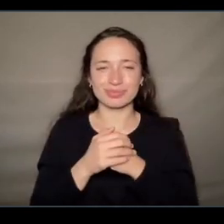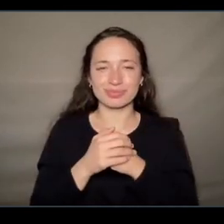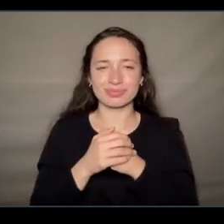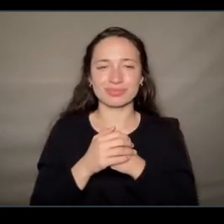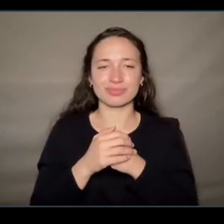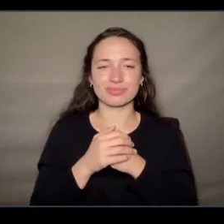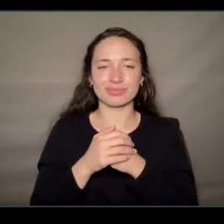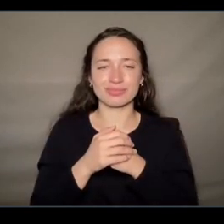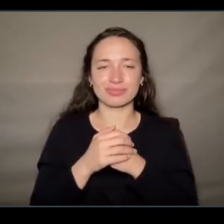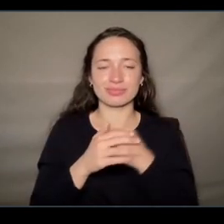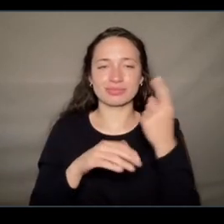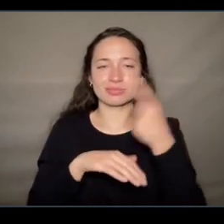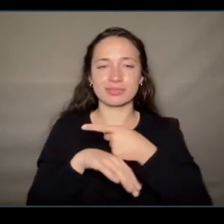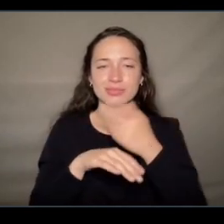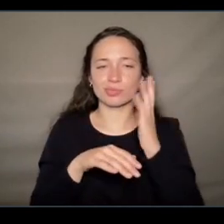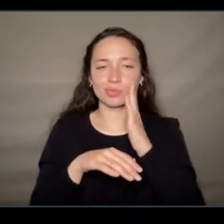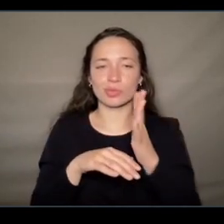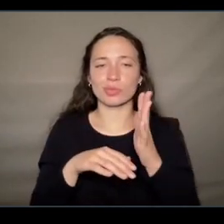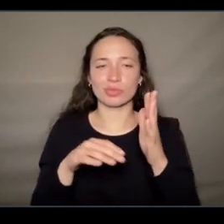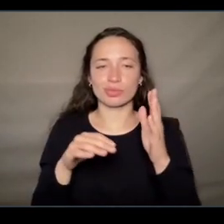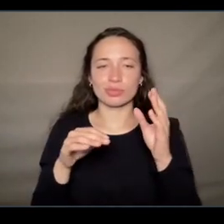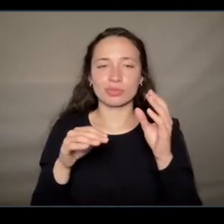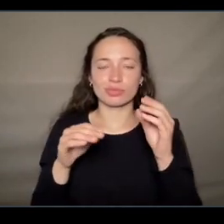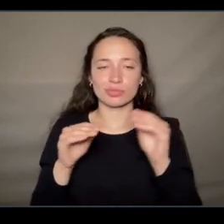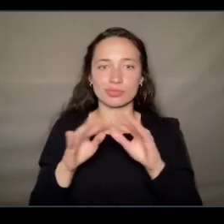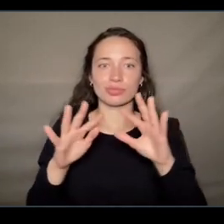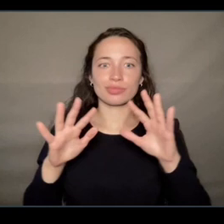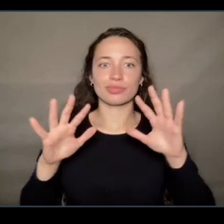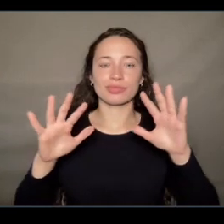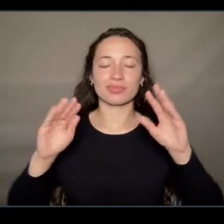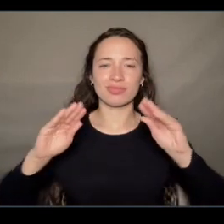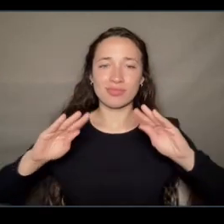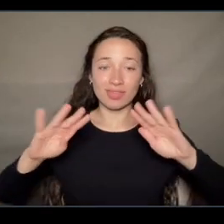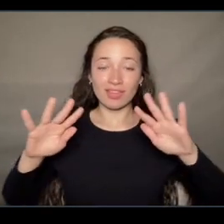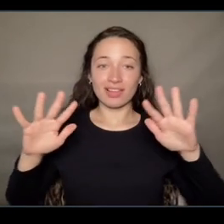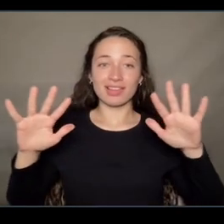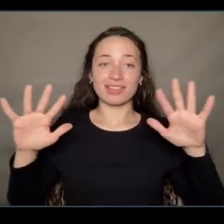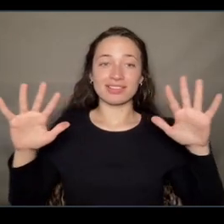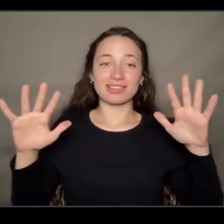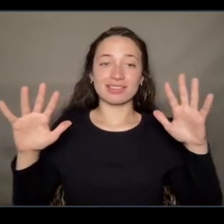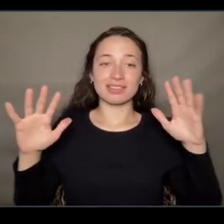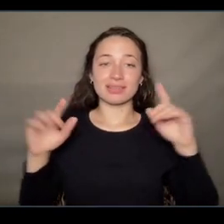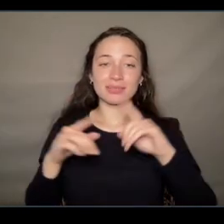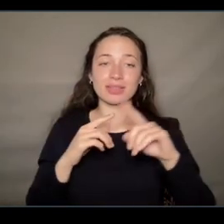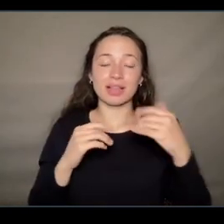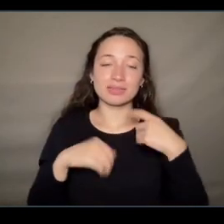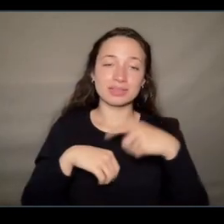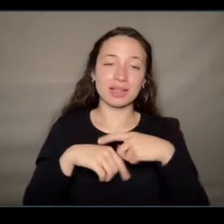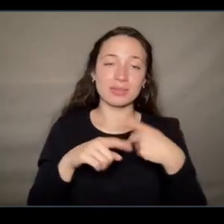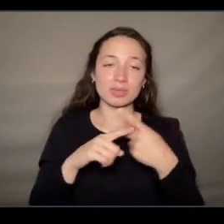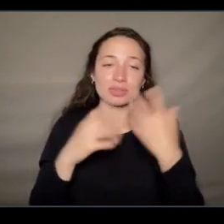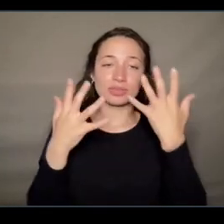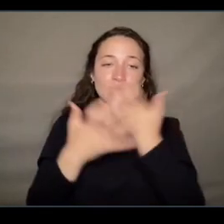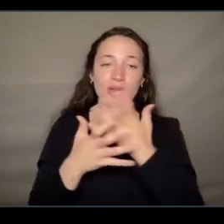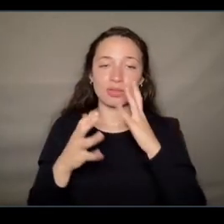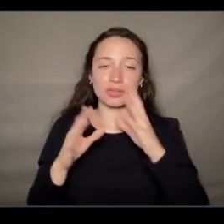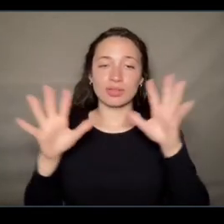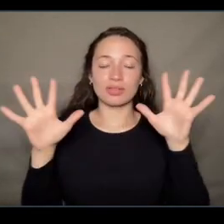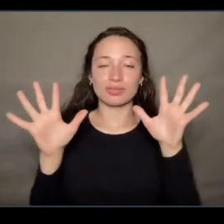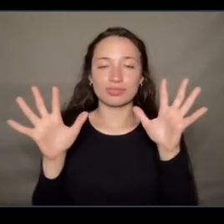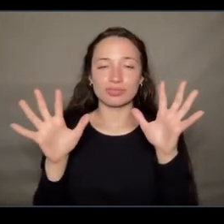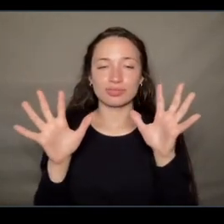It's predictable. The days will get, you know, the light will grow now and get greater. And there's that time when we know the dark